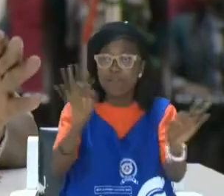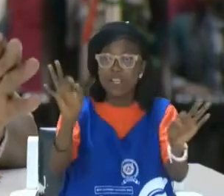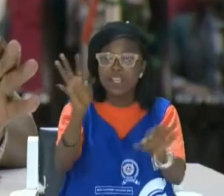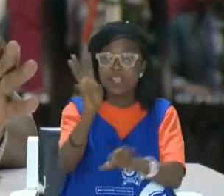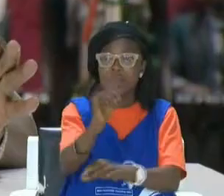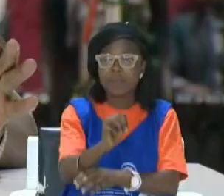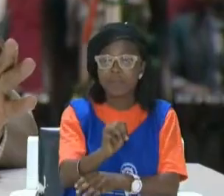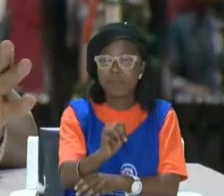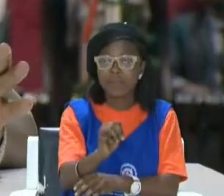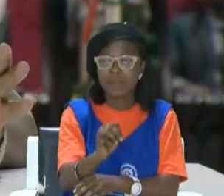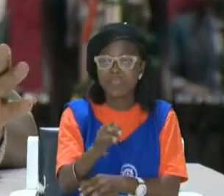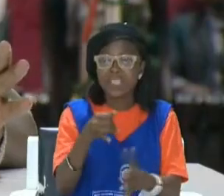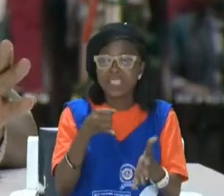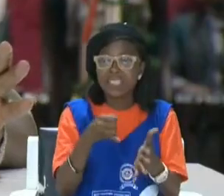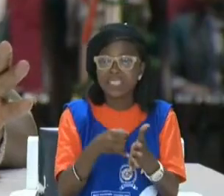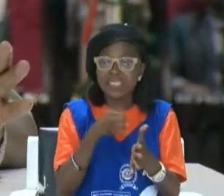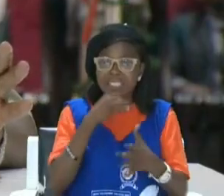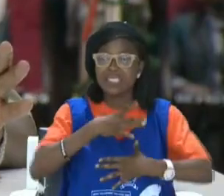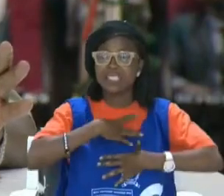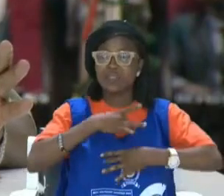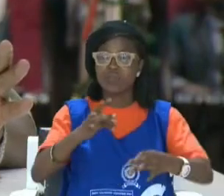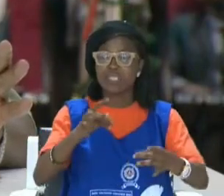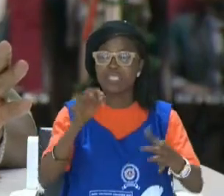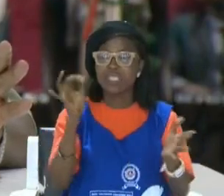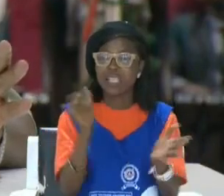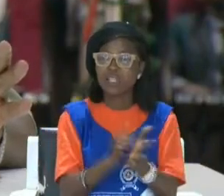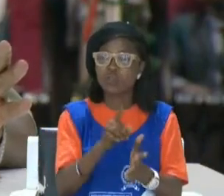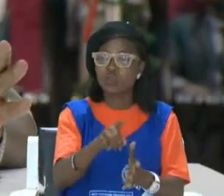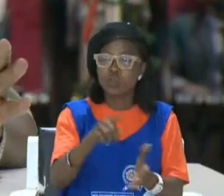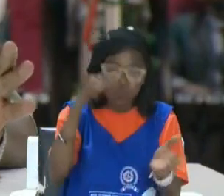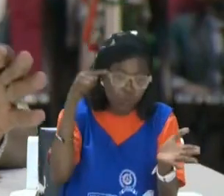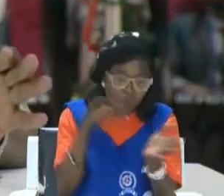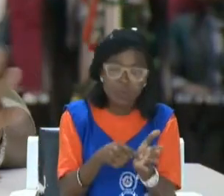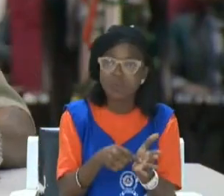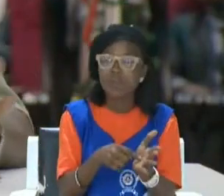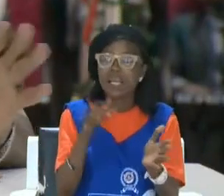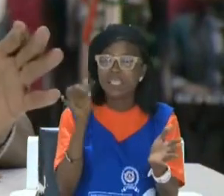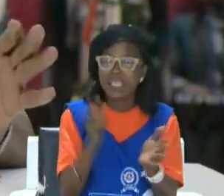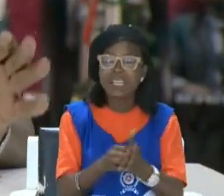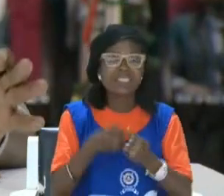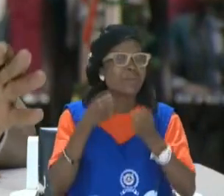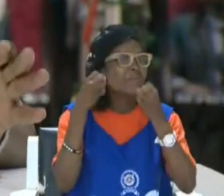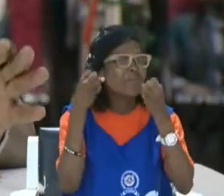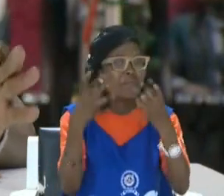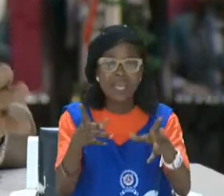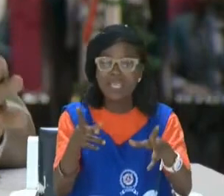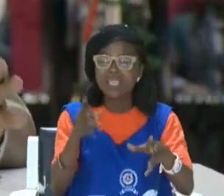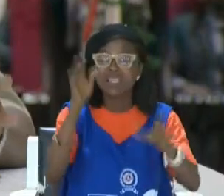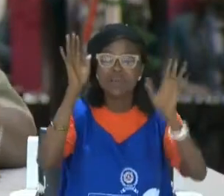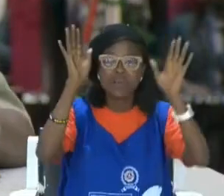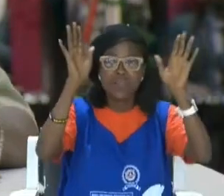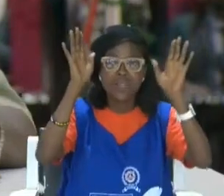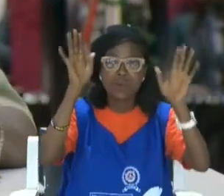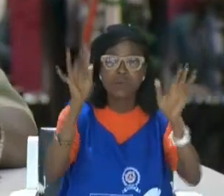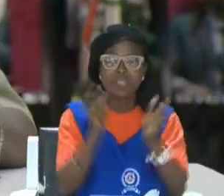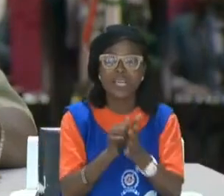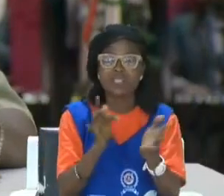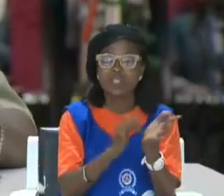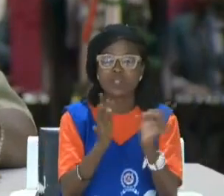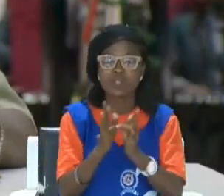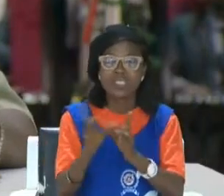Oh, by the way, it is interesting that you note that majority of the miracles Jesus performed